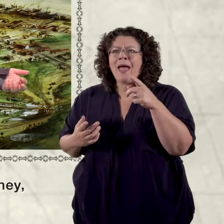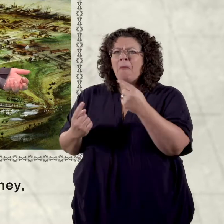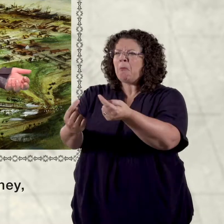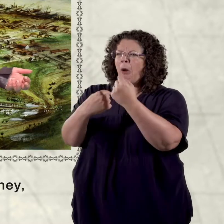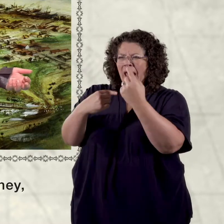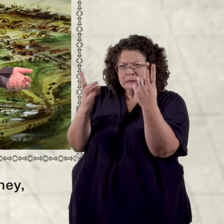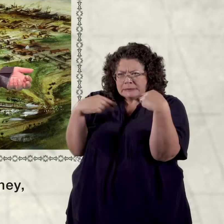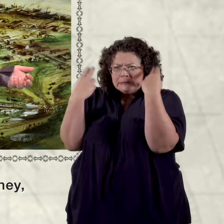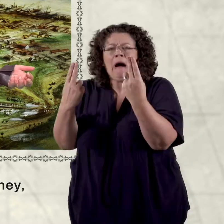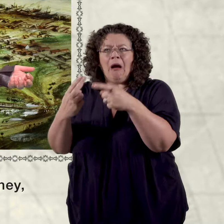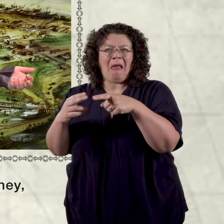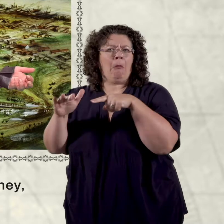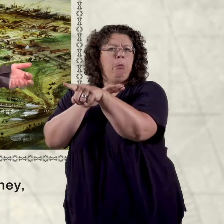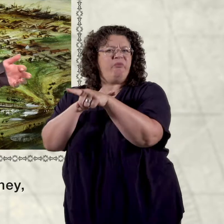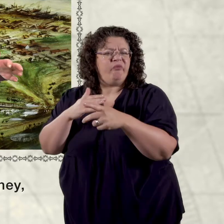up to them.